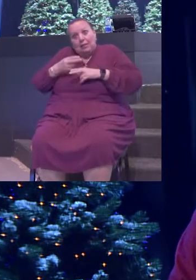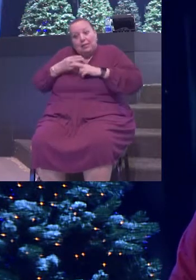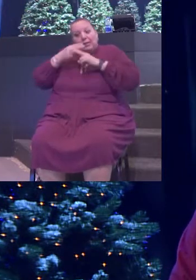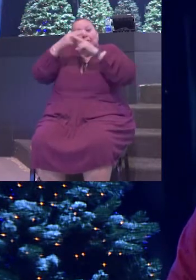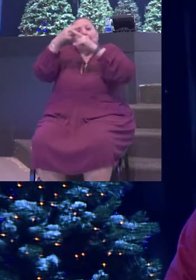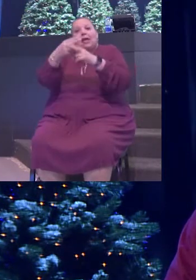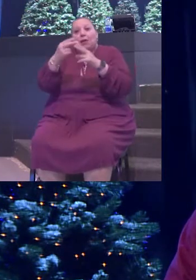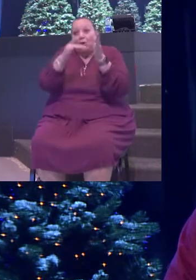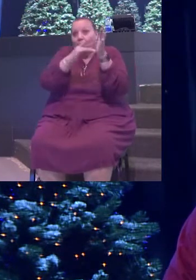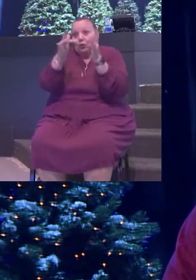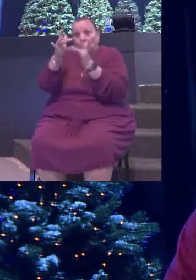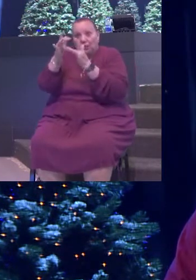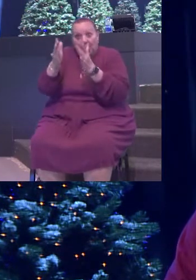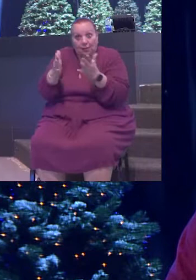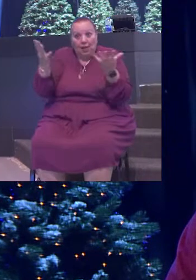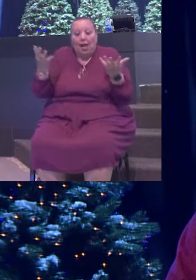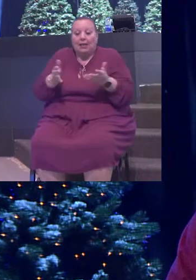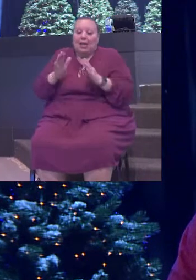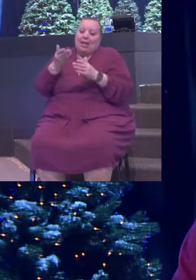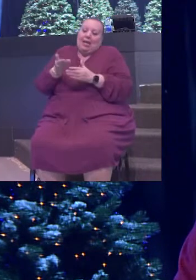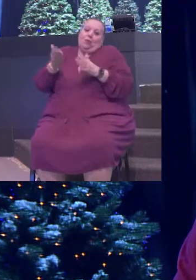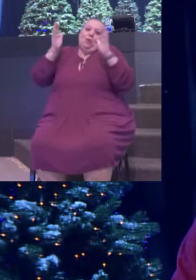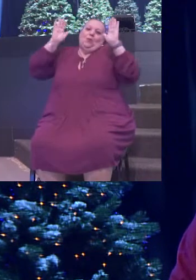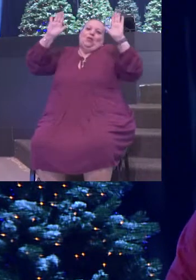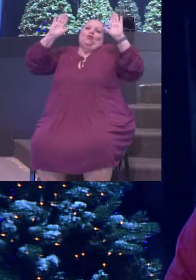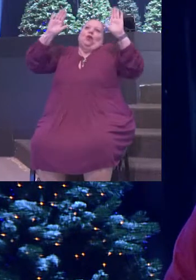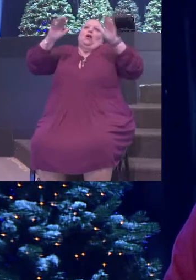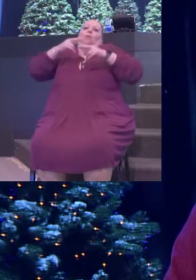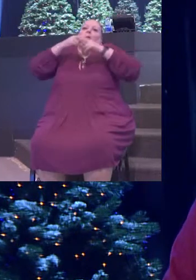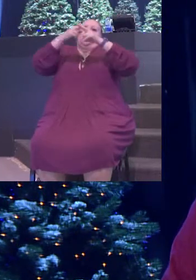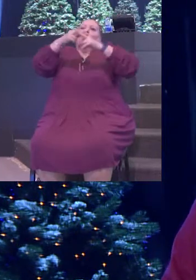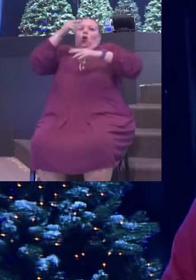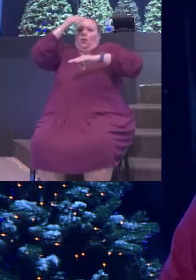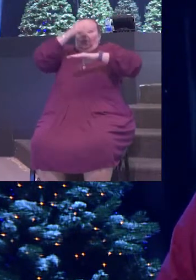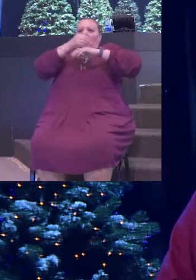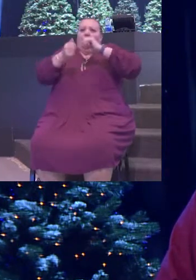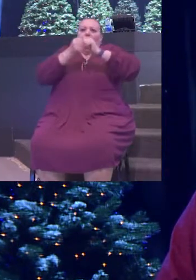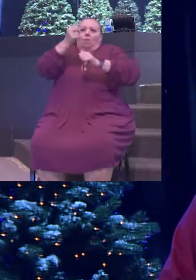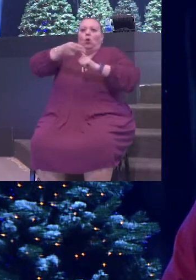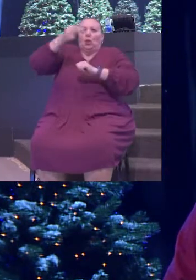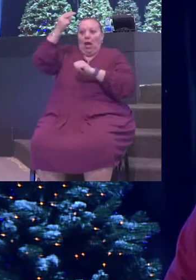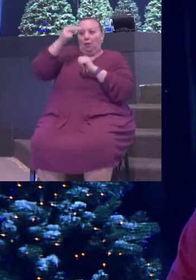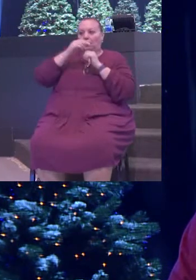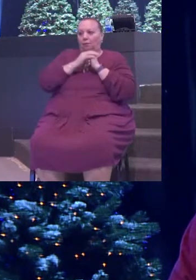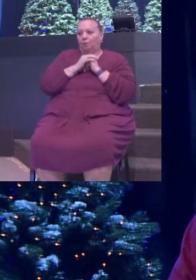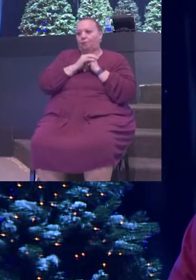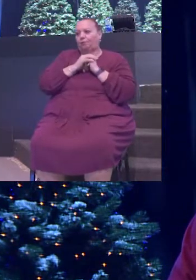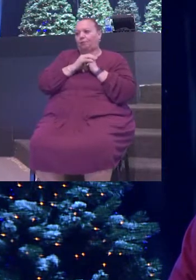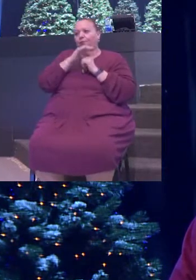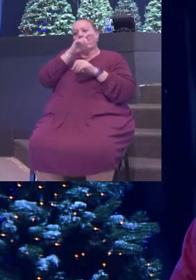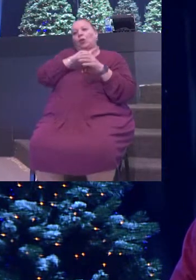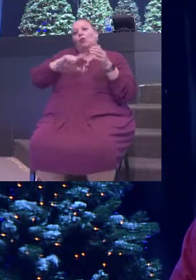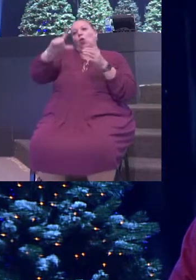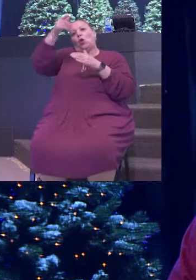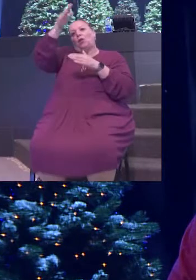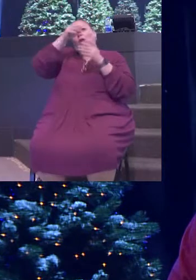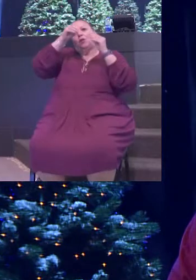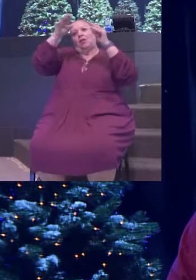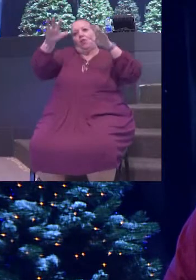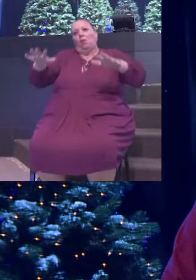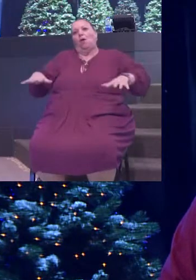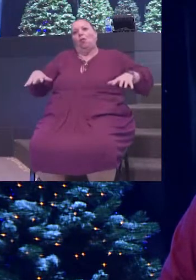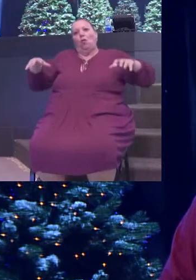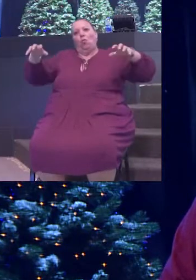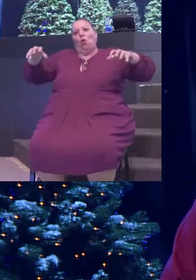him the name Jesus. And he will be great, and he will be called the Son of the Most High. The Lord God will give him the throne of his